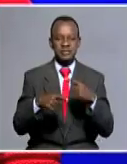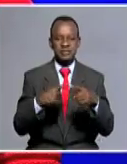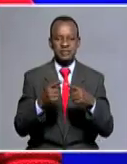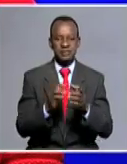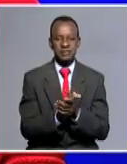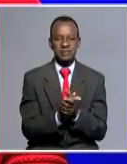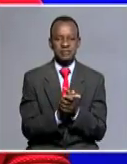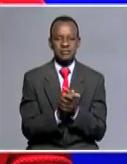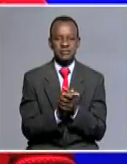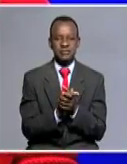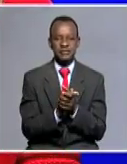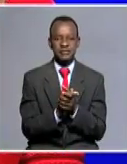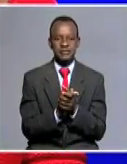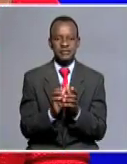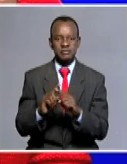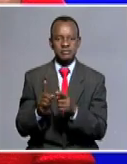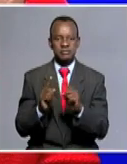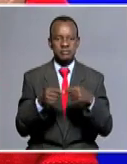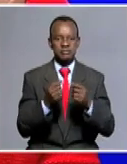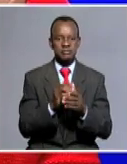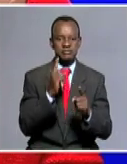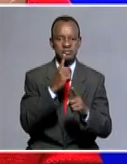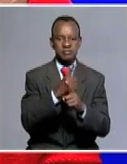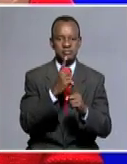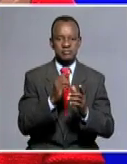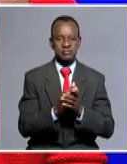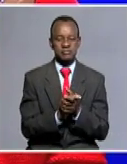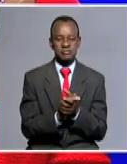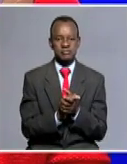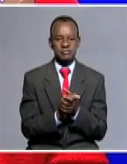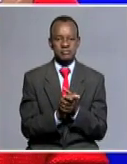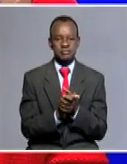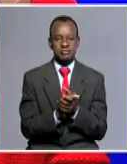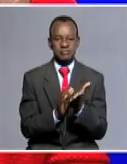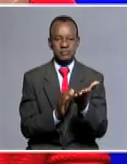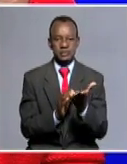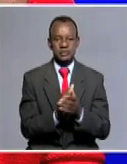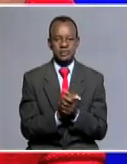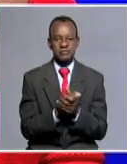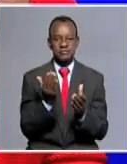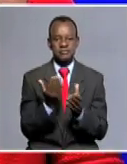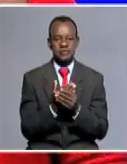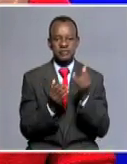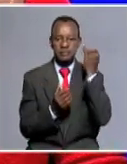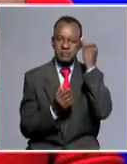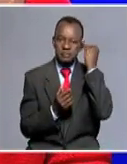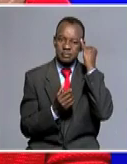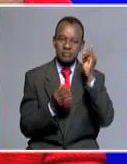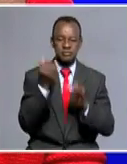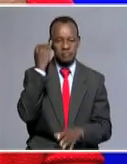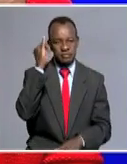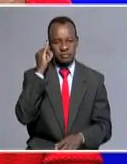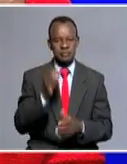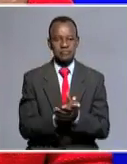governing the internet. It has been found out, and I think this is a UN approach, that the internet, because it came